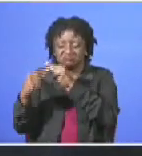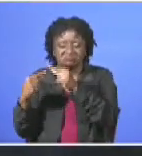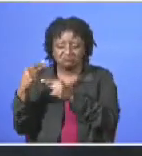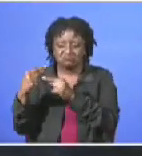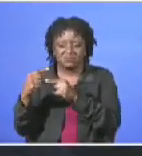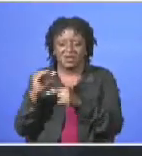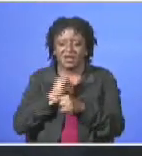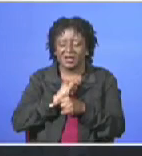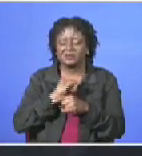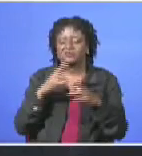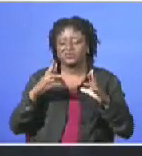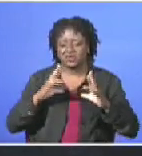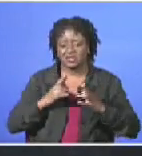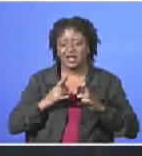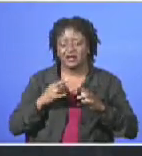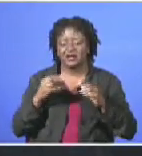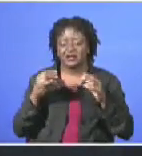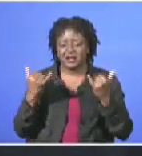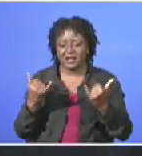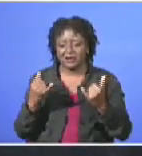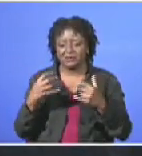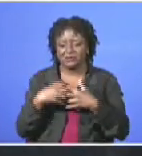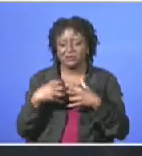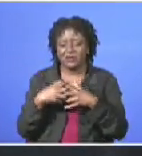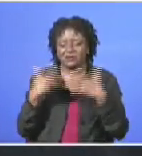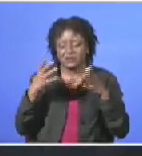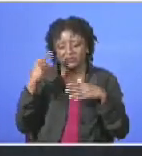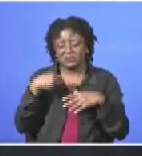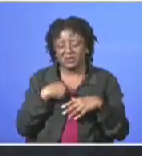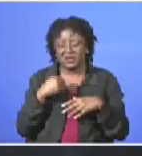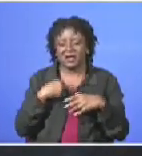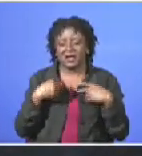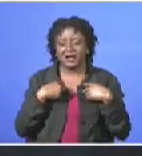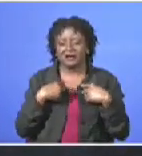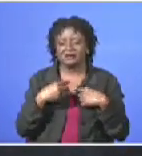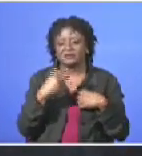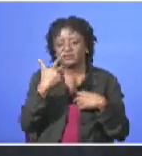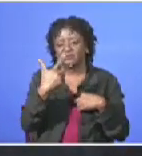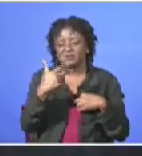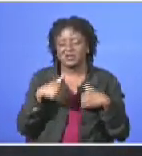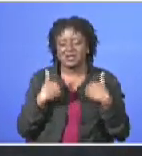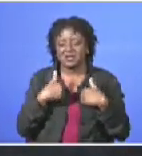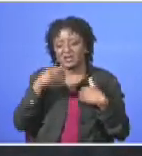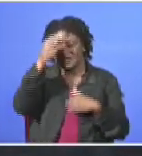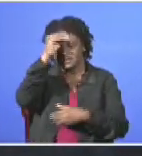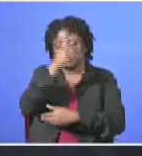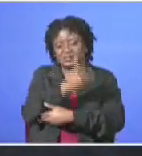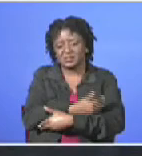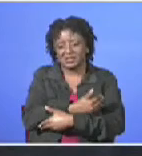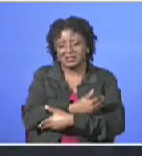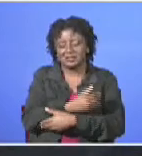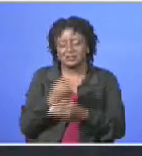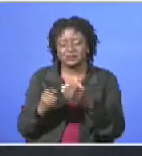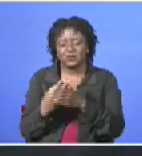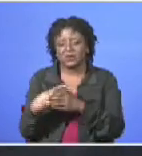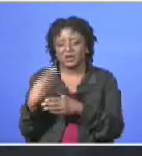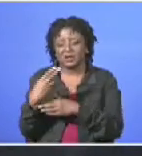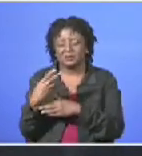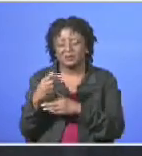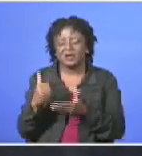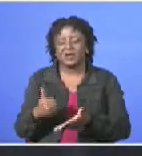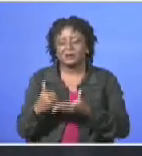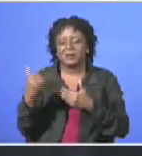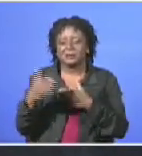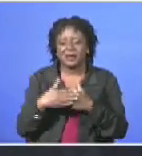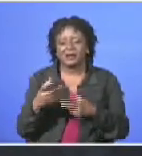for me. So, it's all about, you know, I have three young sons coming up, you know, and helping back and giving back to the community